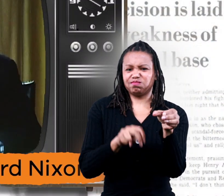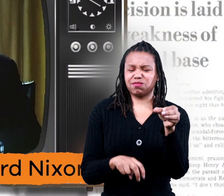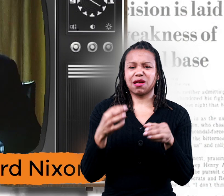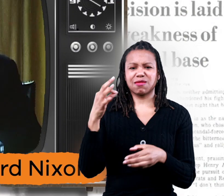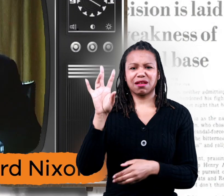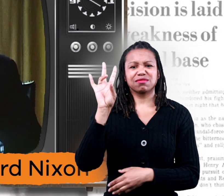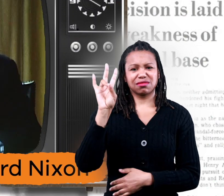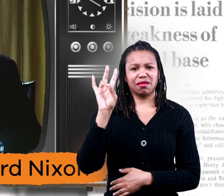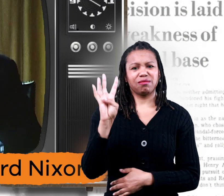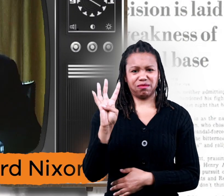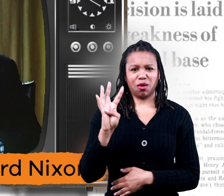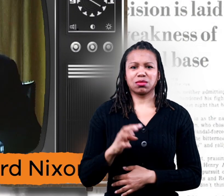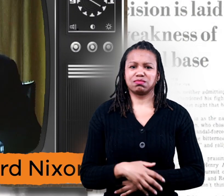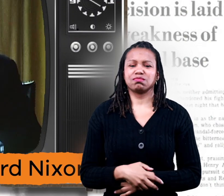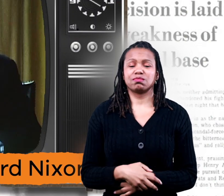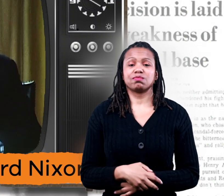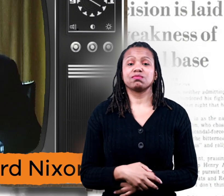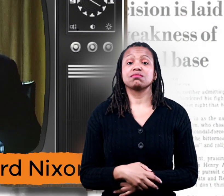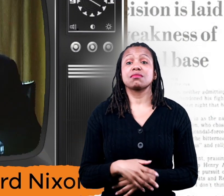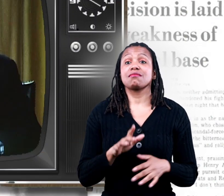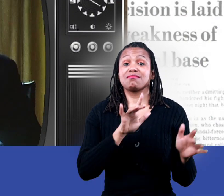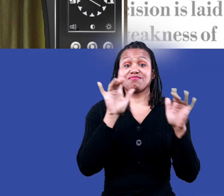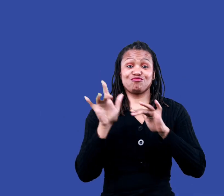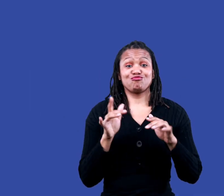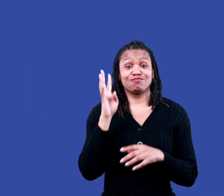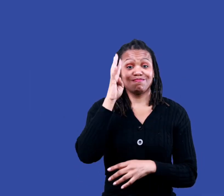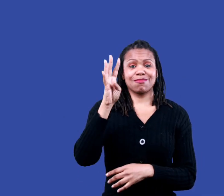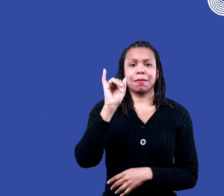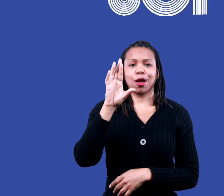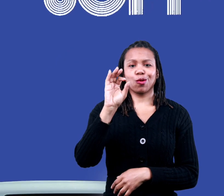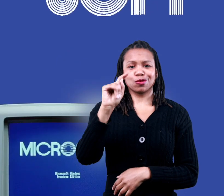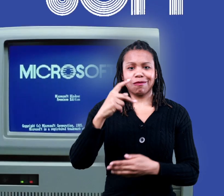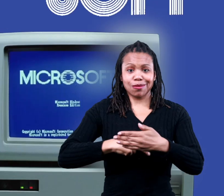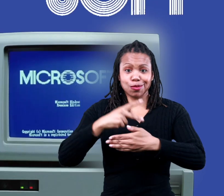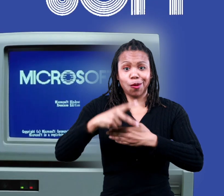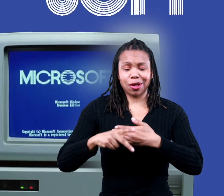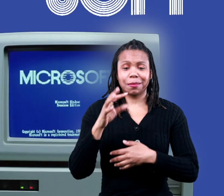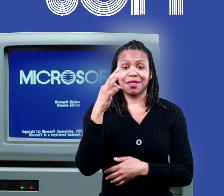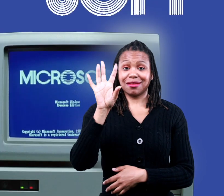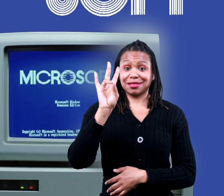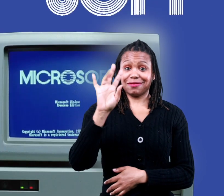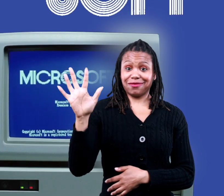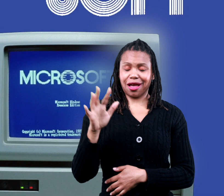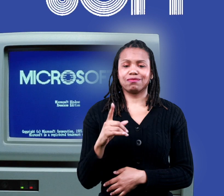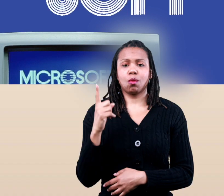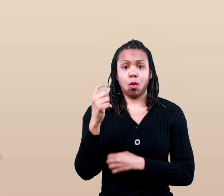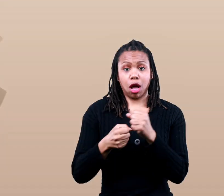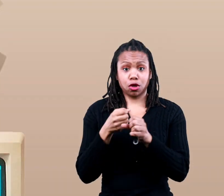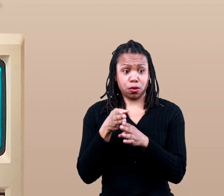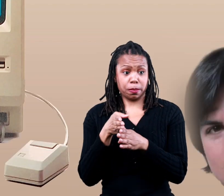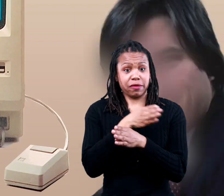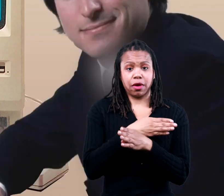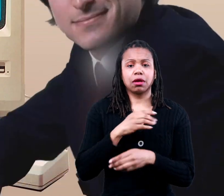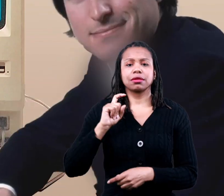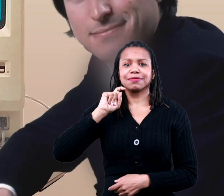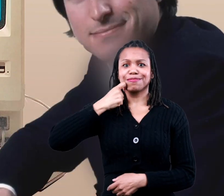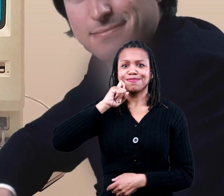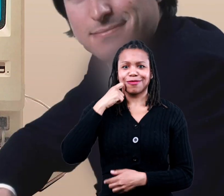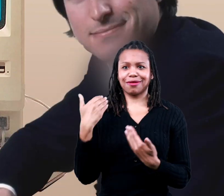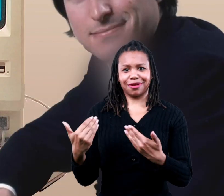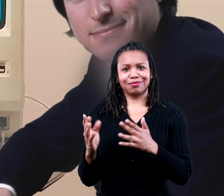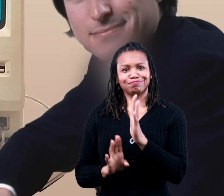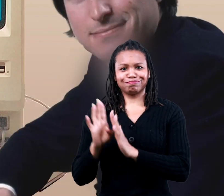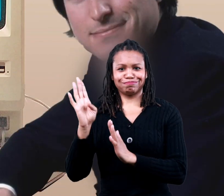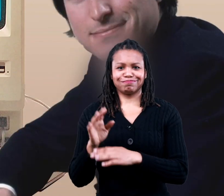Nixon resigned in 1974. Microsoft was founded in 1975, 1 year before the